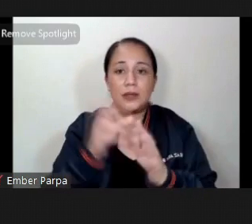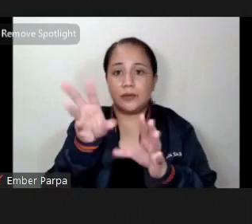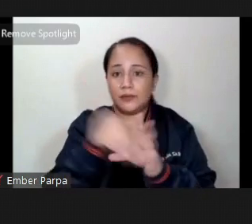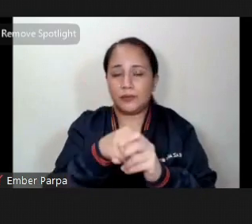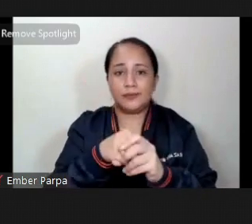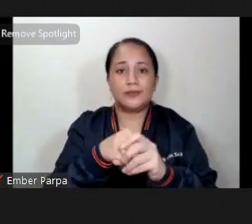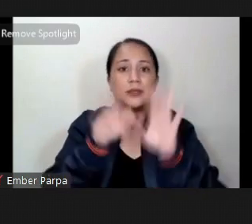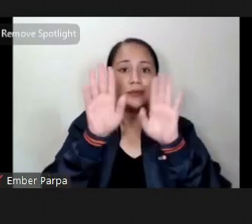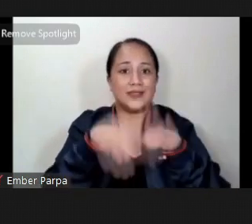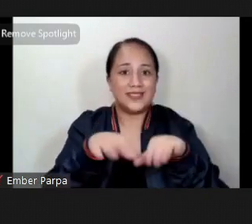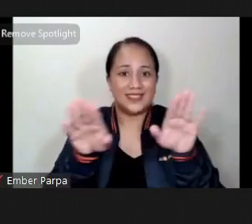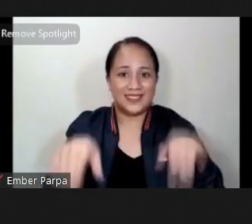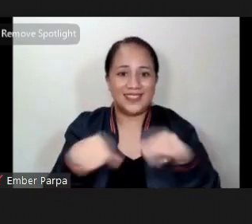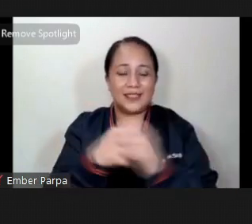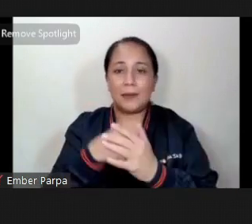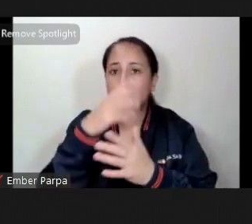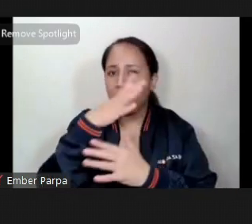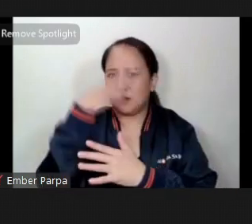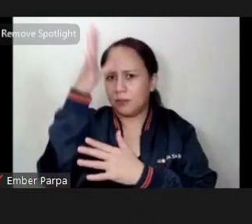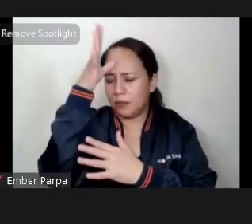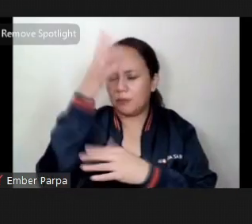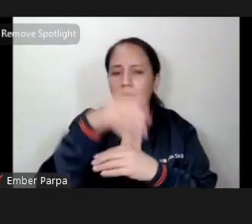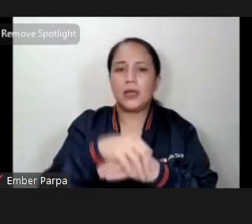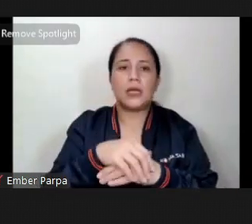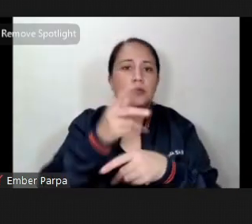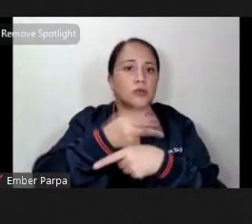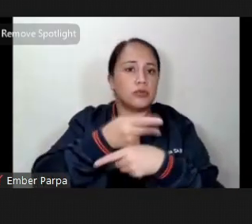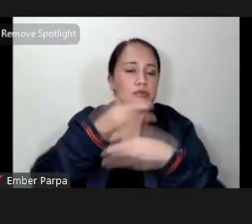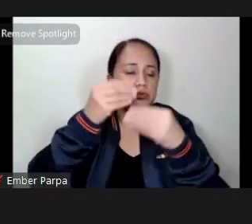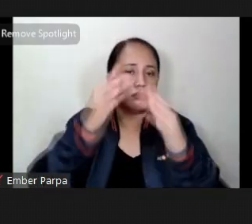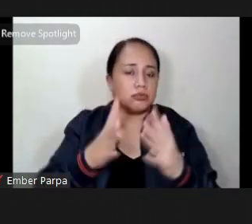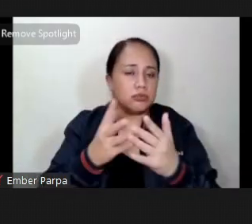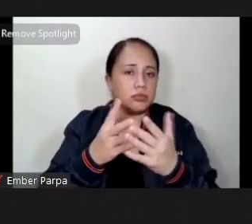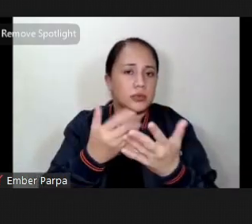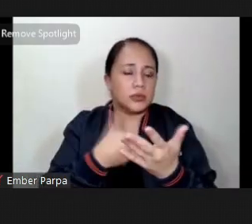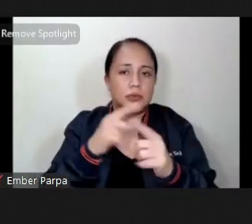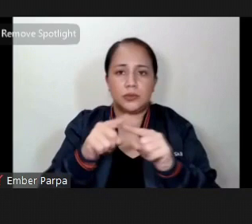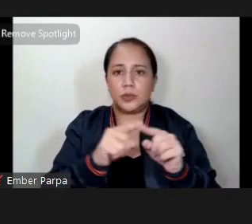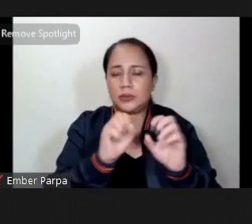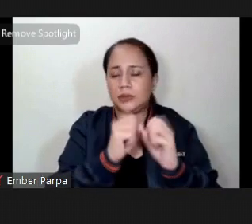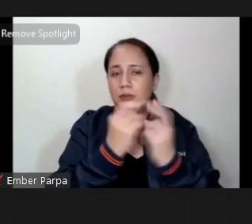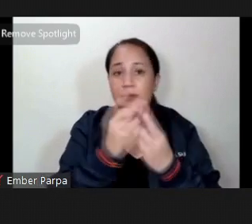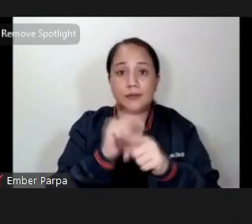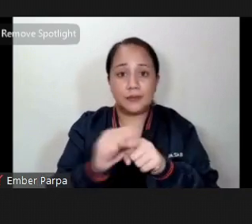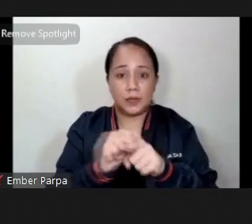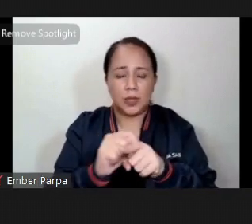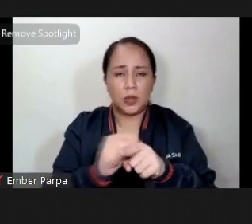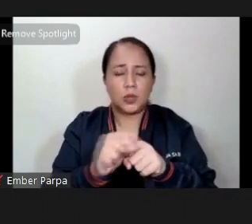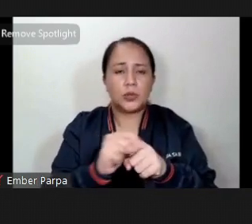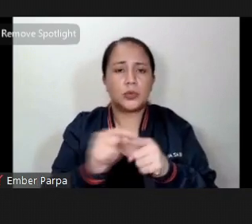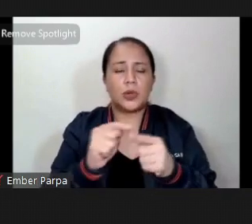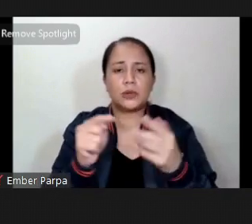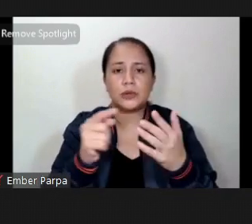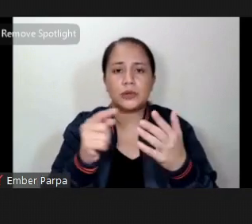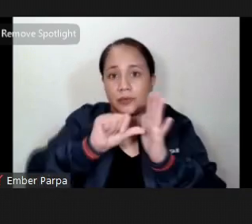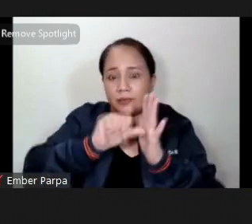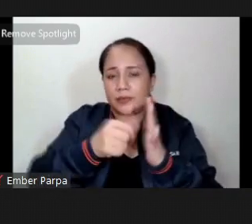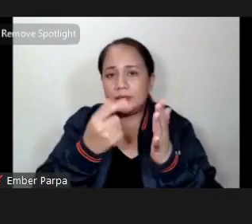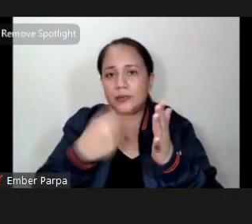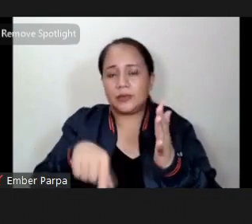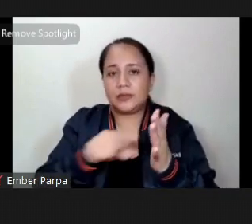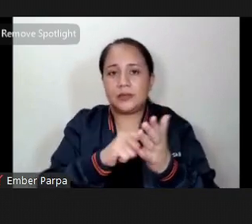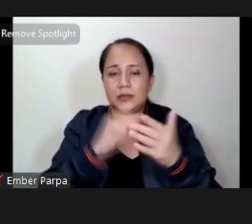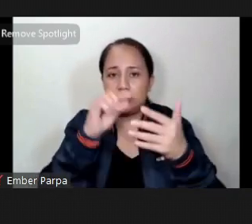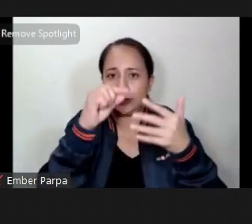of children, parents, and caregivers to different seminars and training are some of the highlights of this